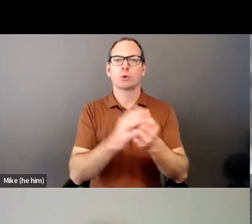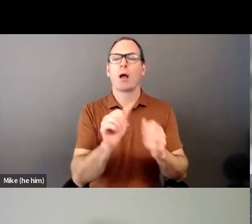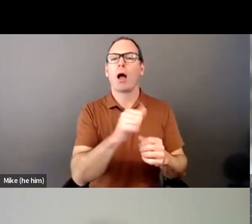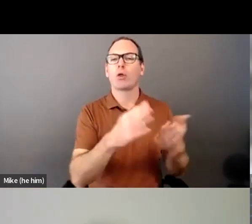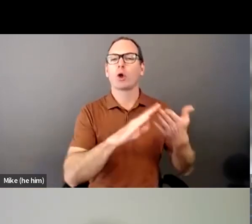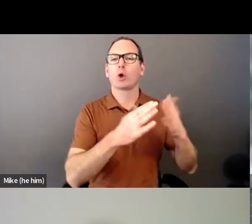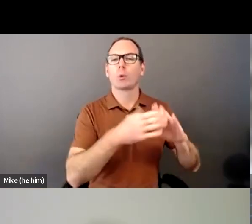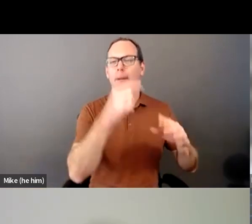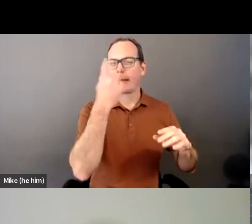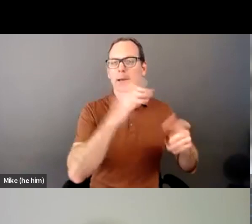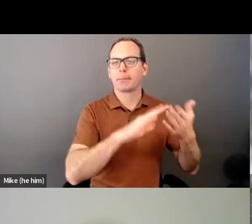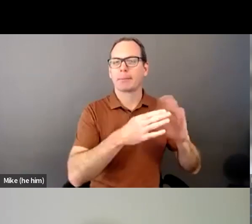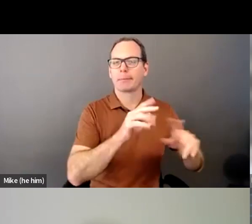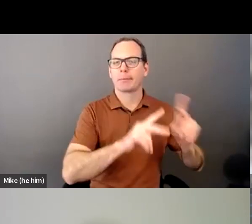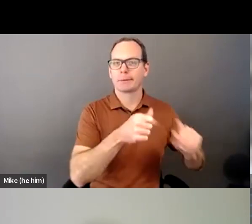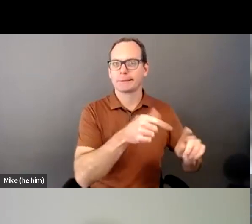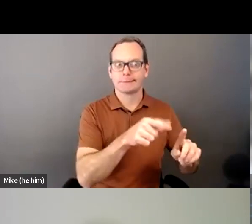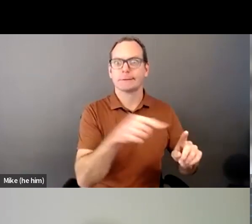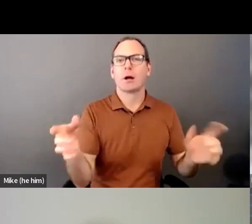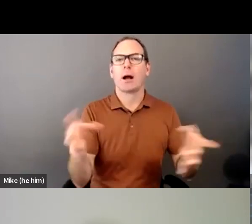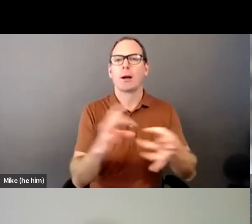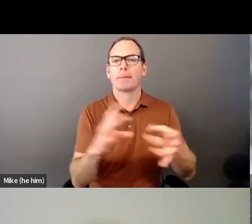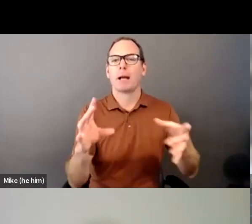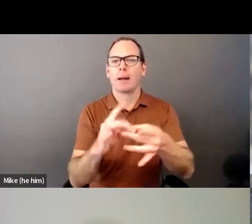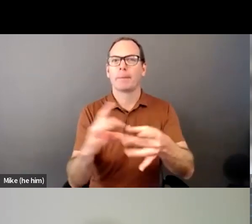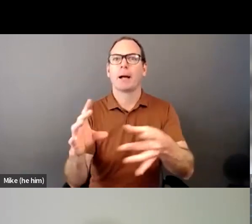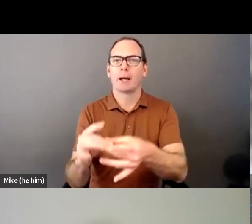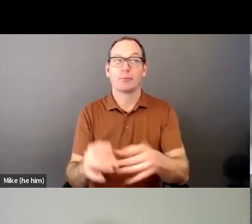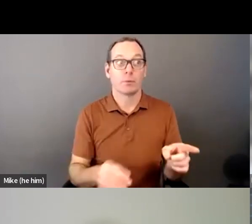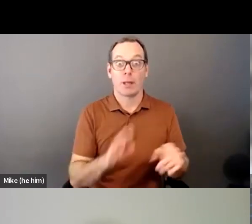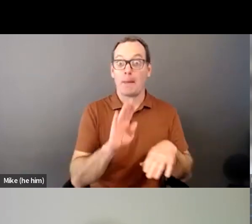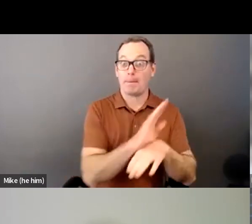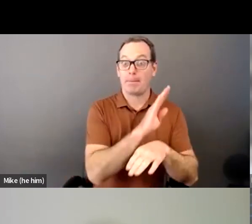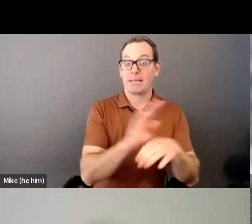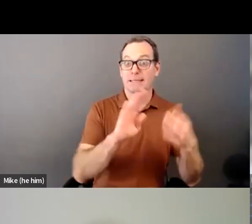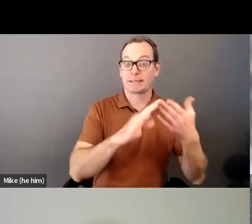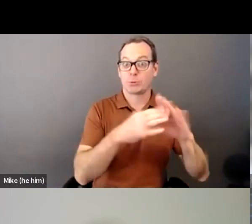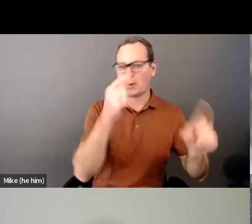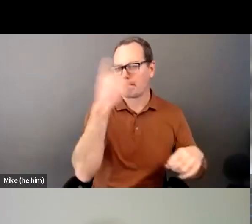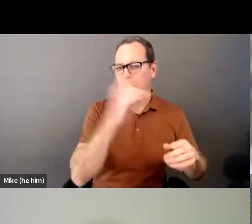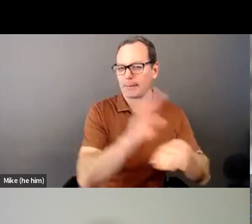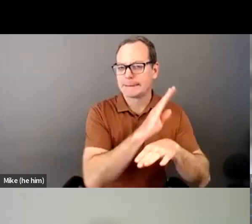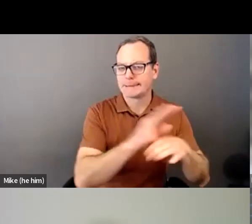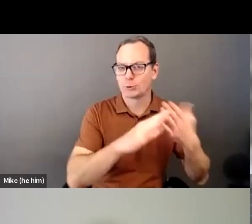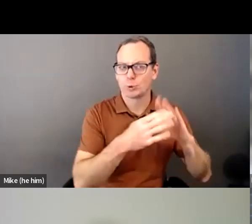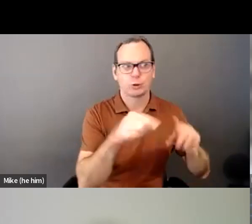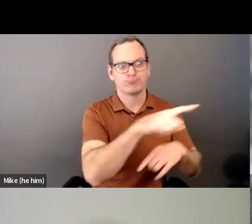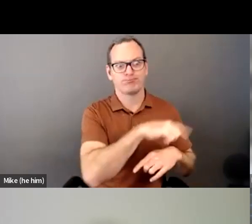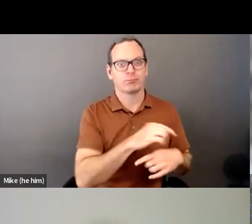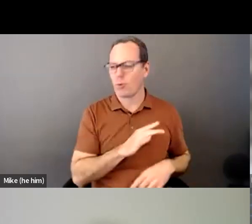of twofold, a double-edged sword, in that the members of the Black community, business communities, got to spend time with and work